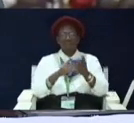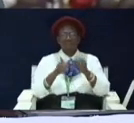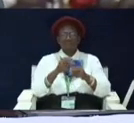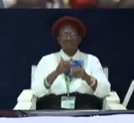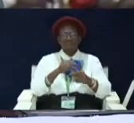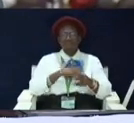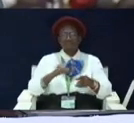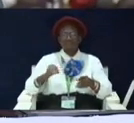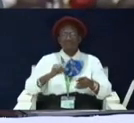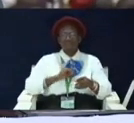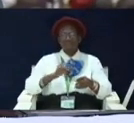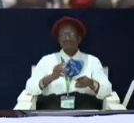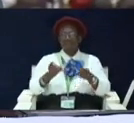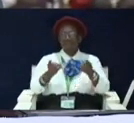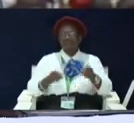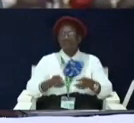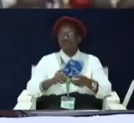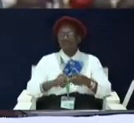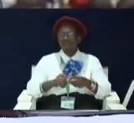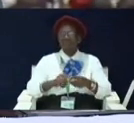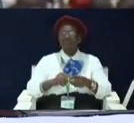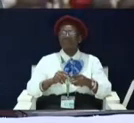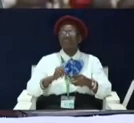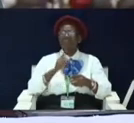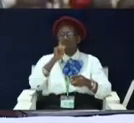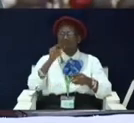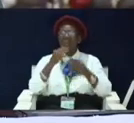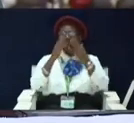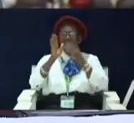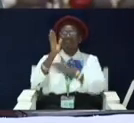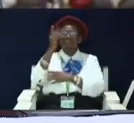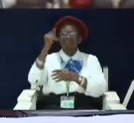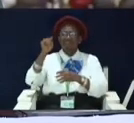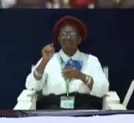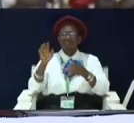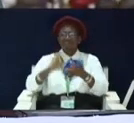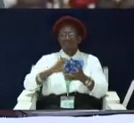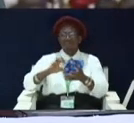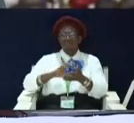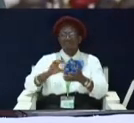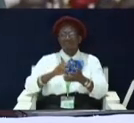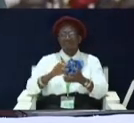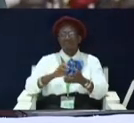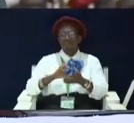want to really thank God for the choir. Most if I do